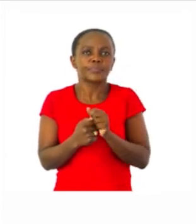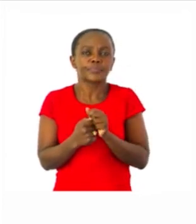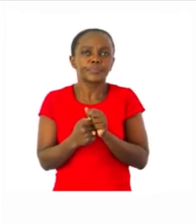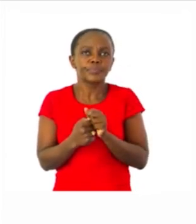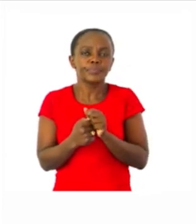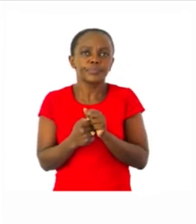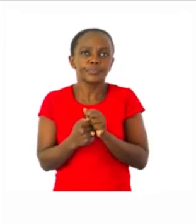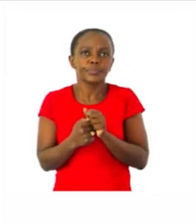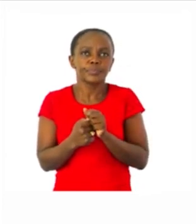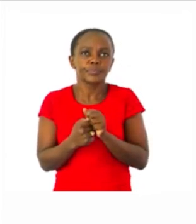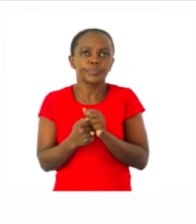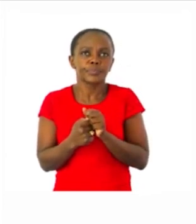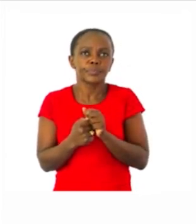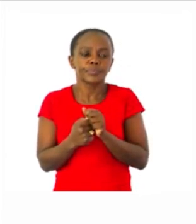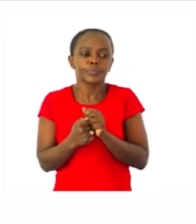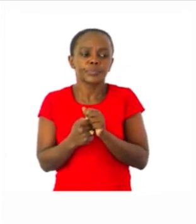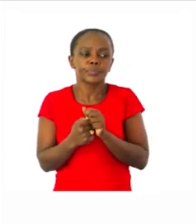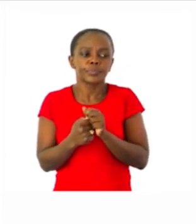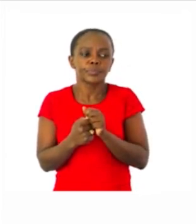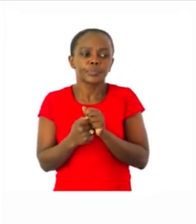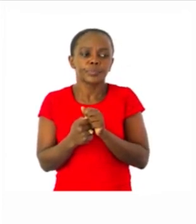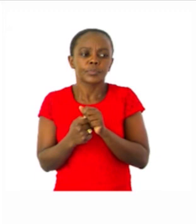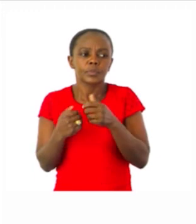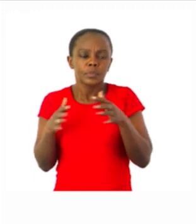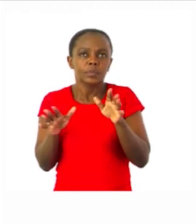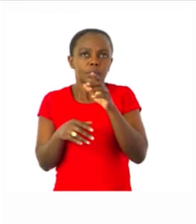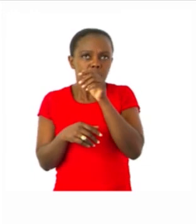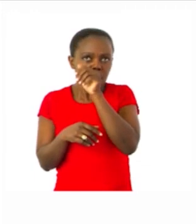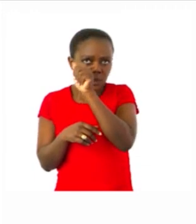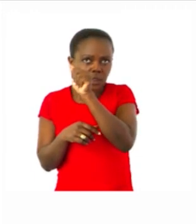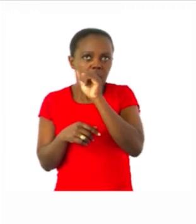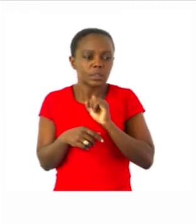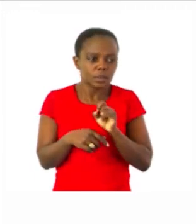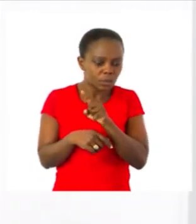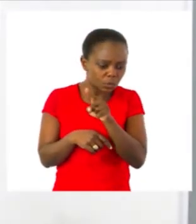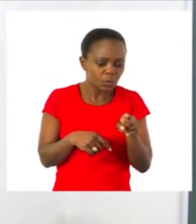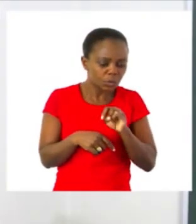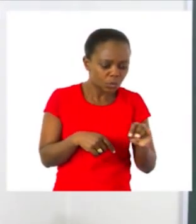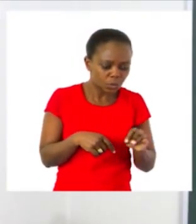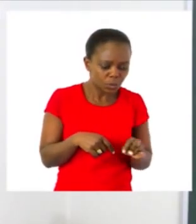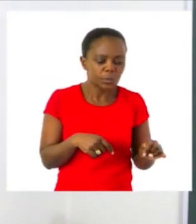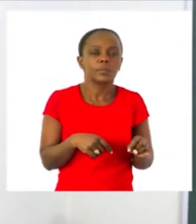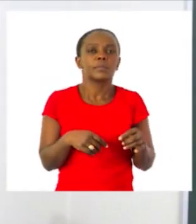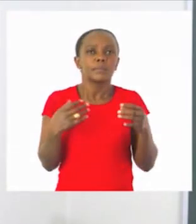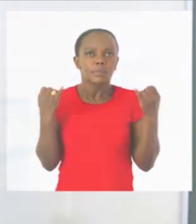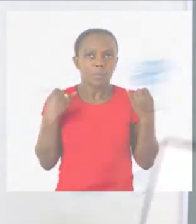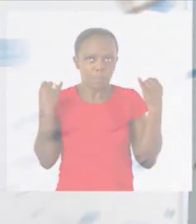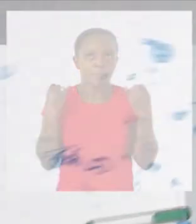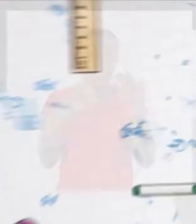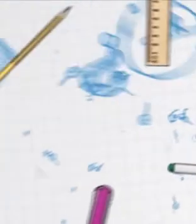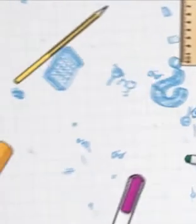quickly trace the letters from A to Z. Have fun tracing.